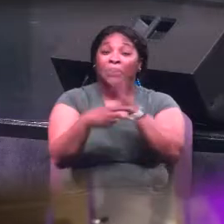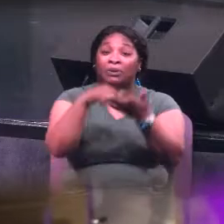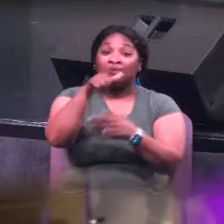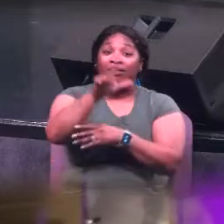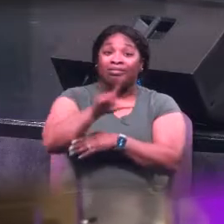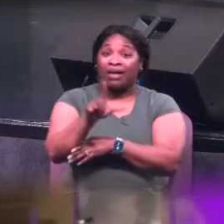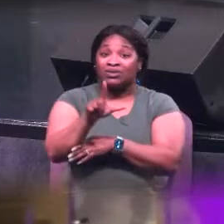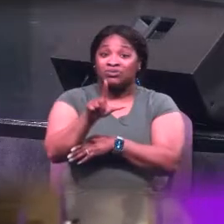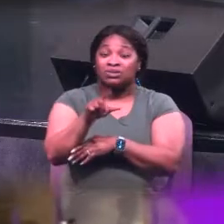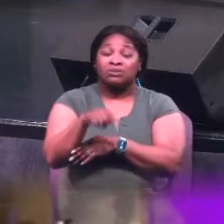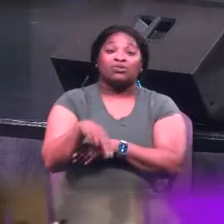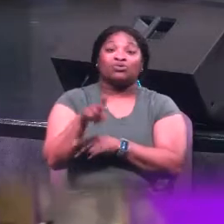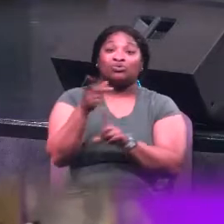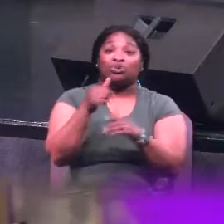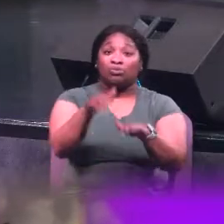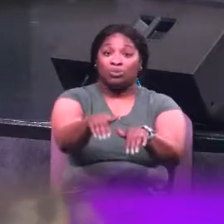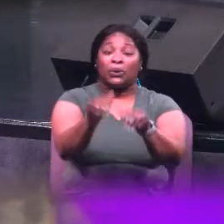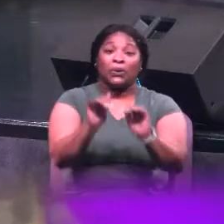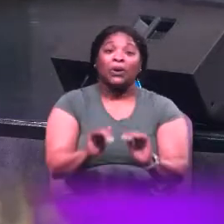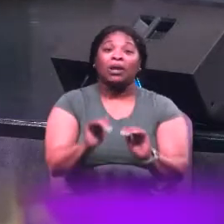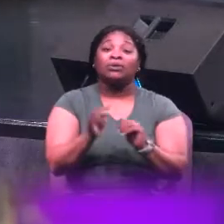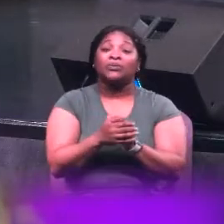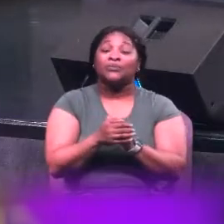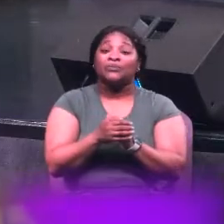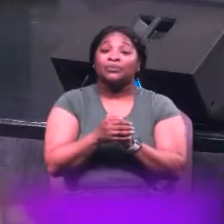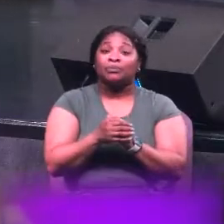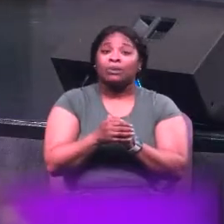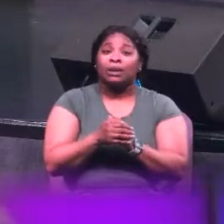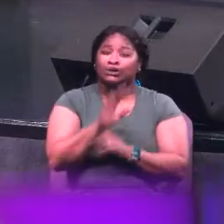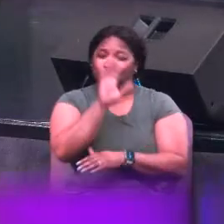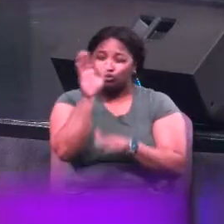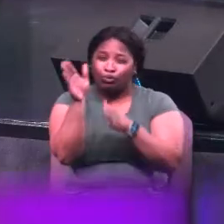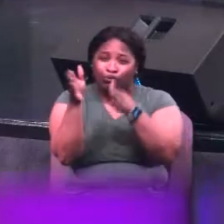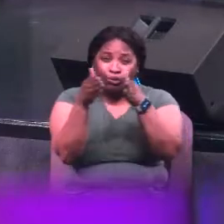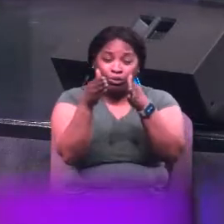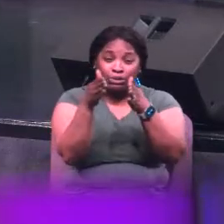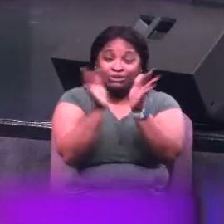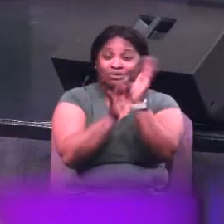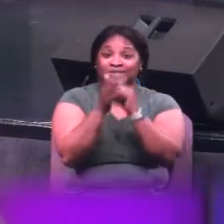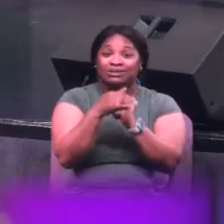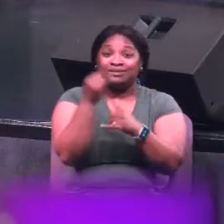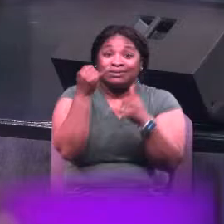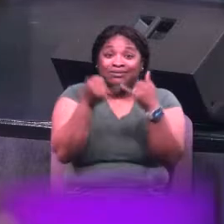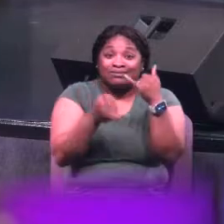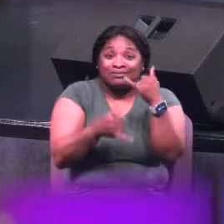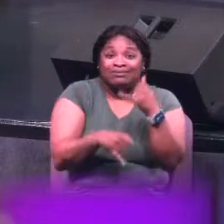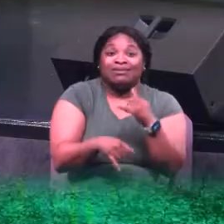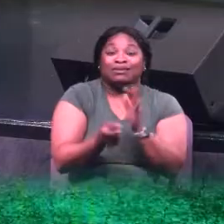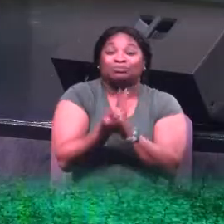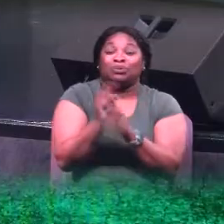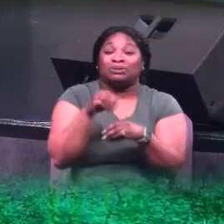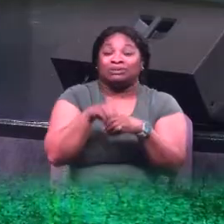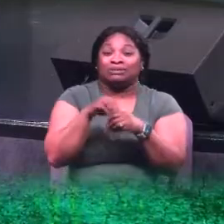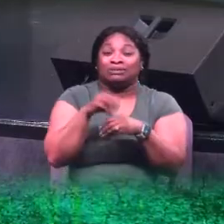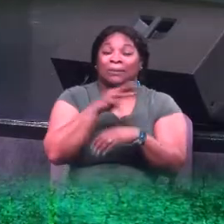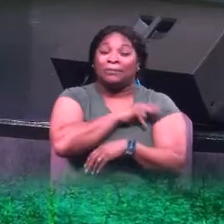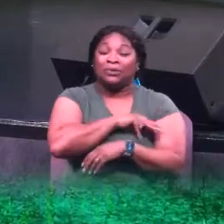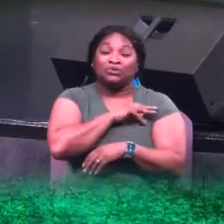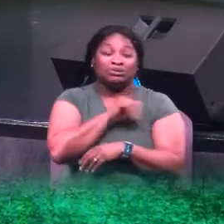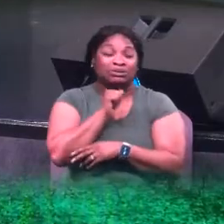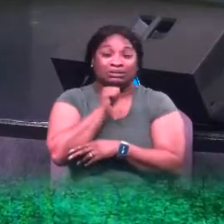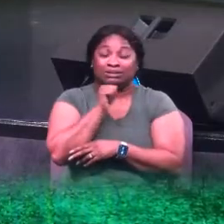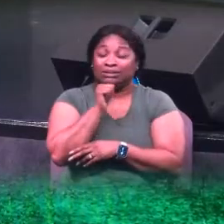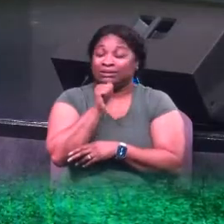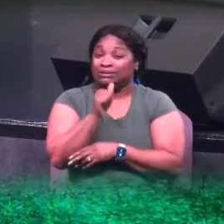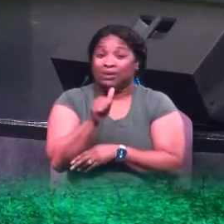the dead, which means that the focus of Jesus in these late stages of his ministry is not